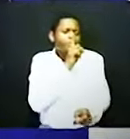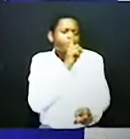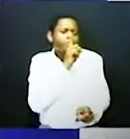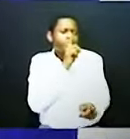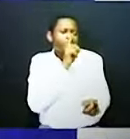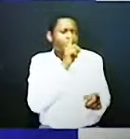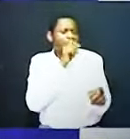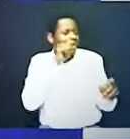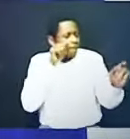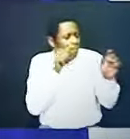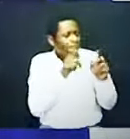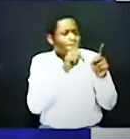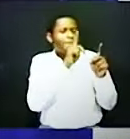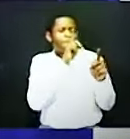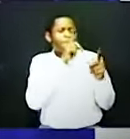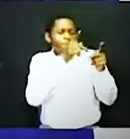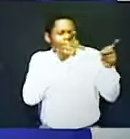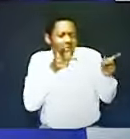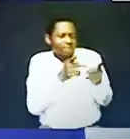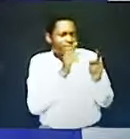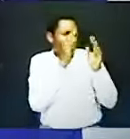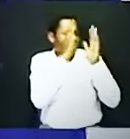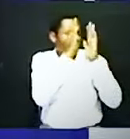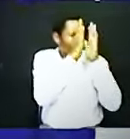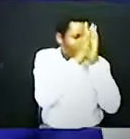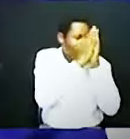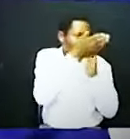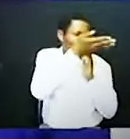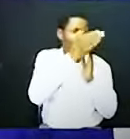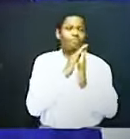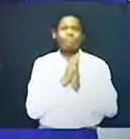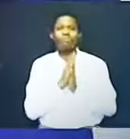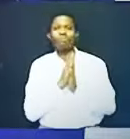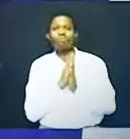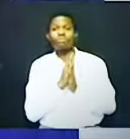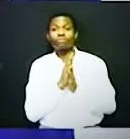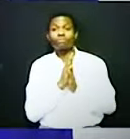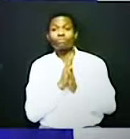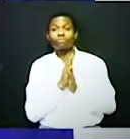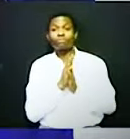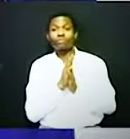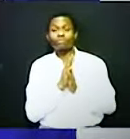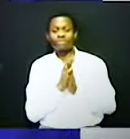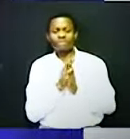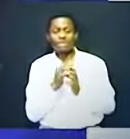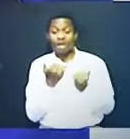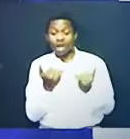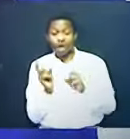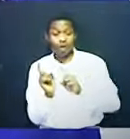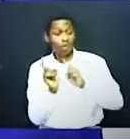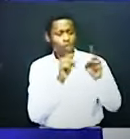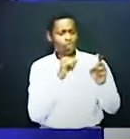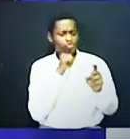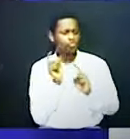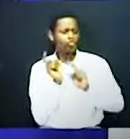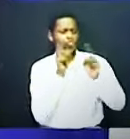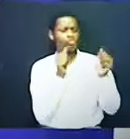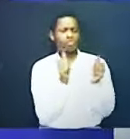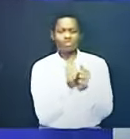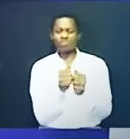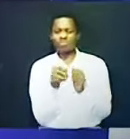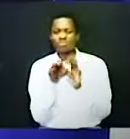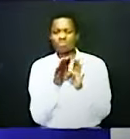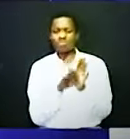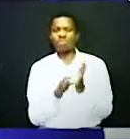Solitary place. And he prayed. Now, when he goes, he will not go with the Bible.